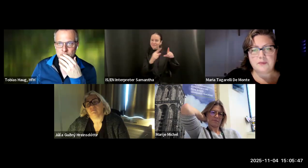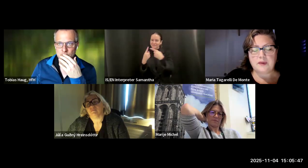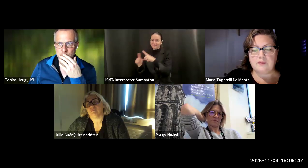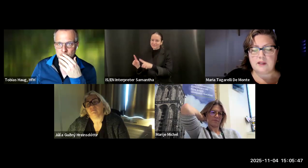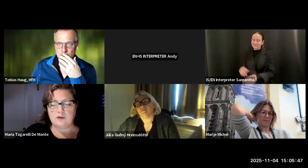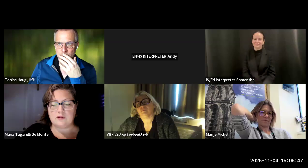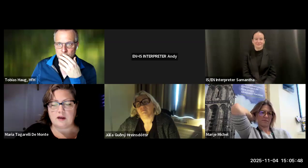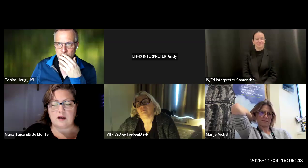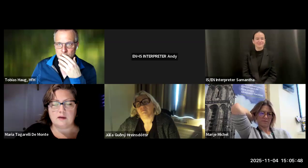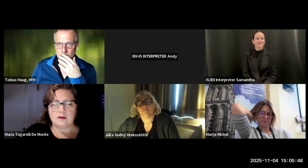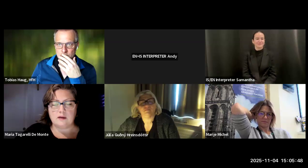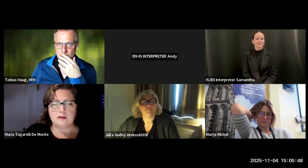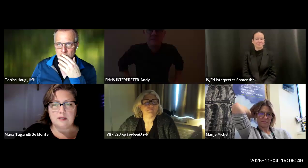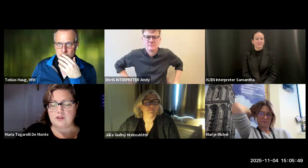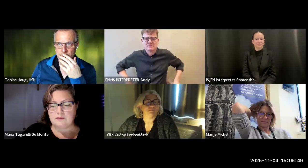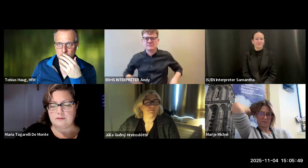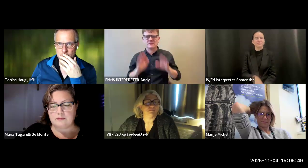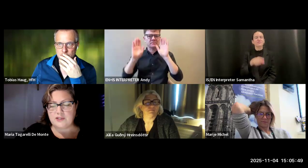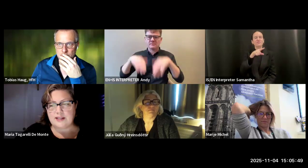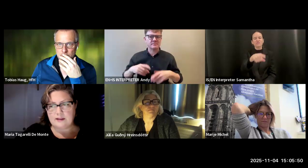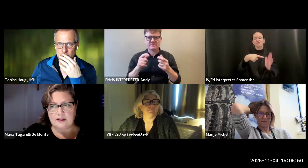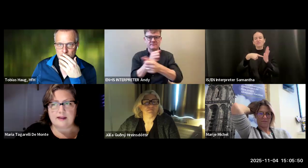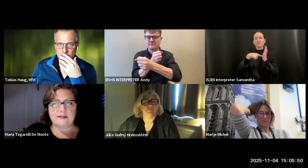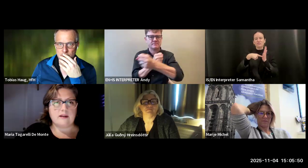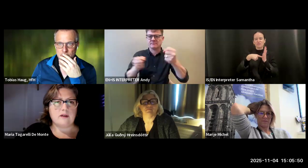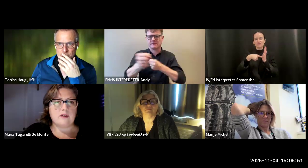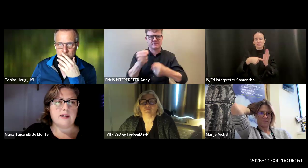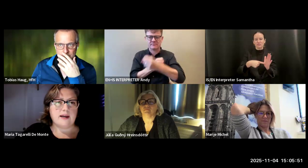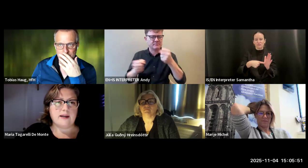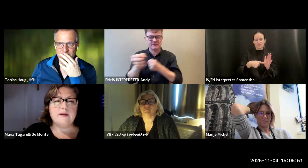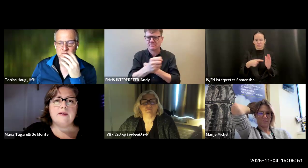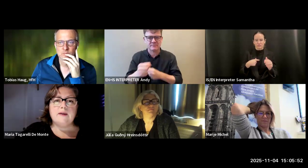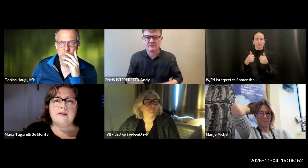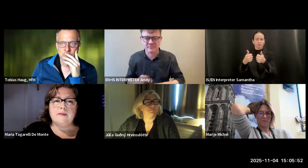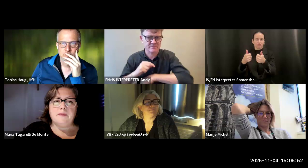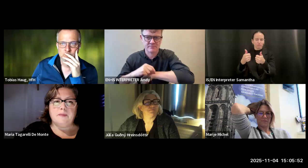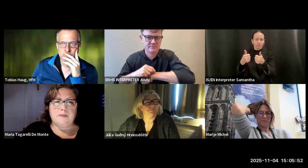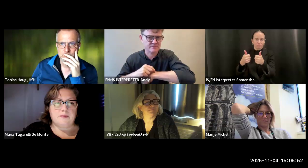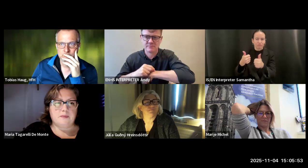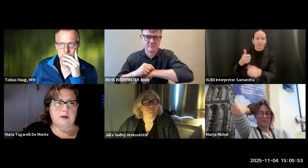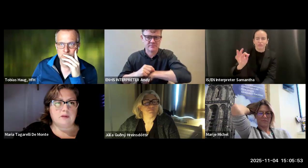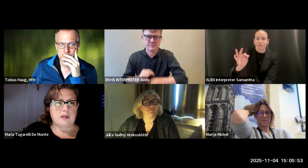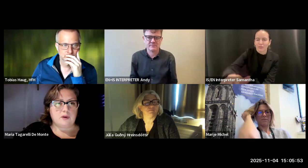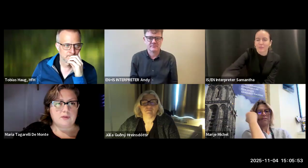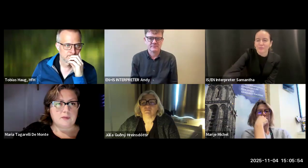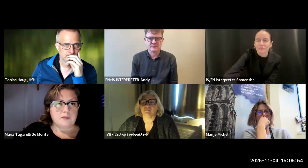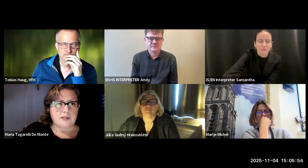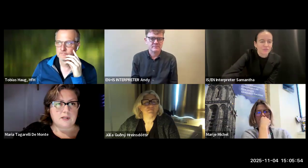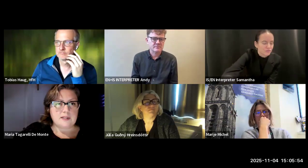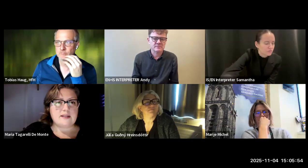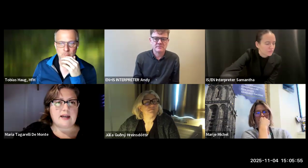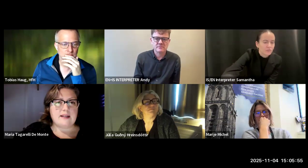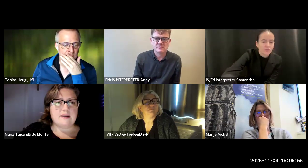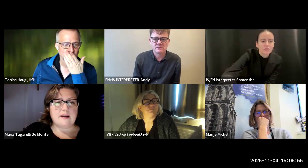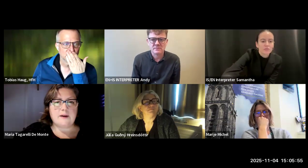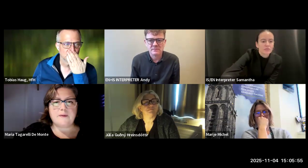how the videos are presented as they go ahead. I will not dwell too